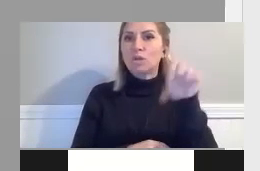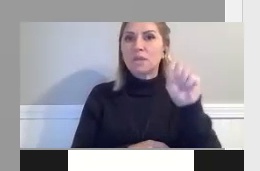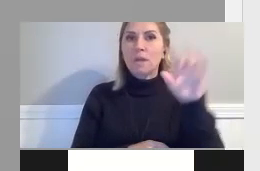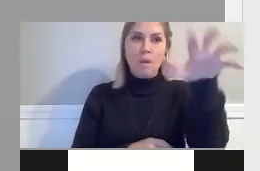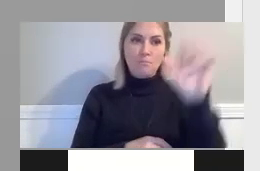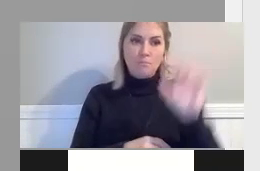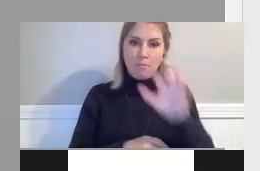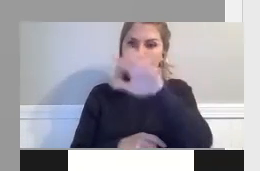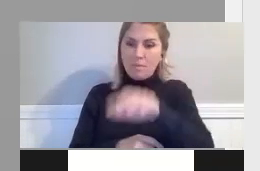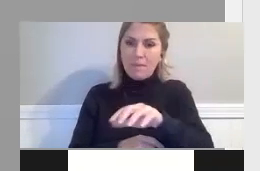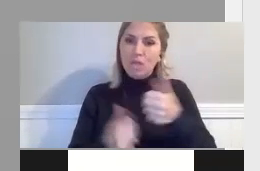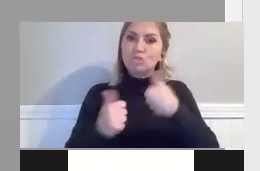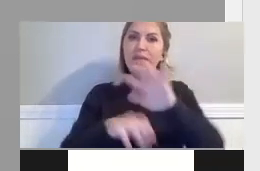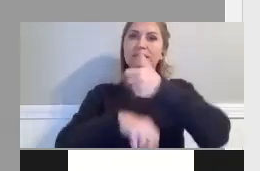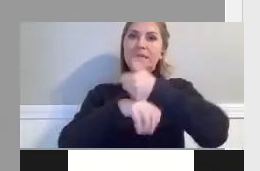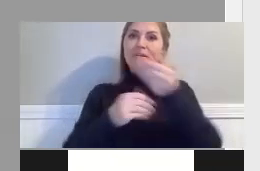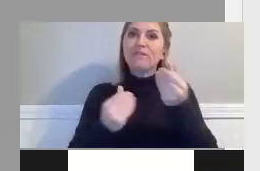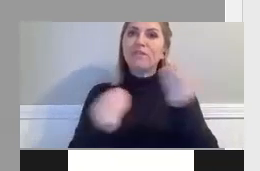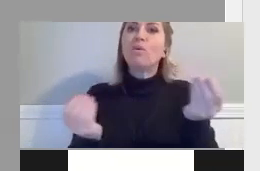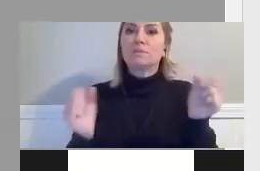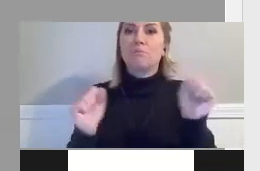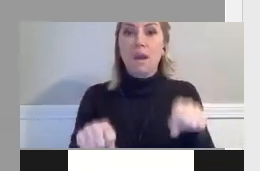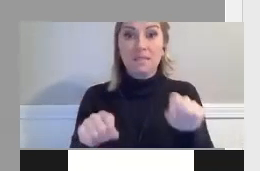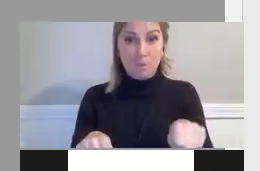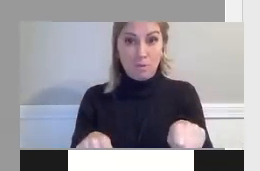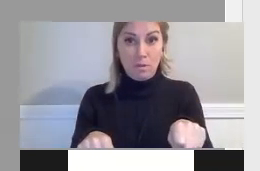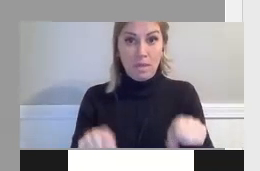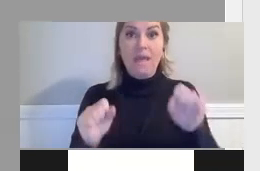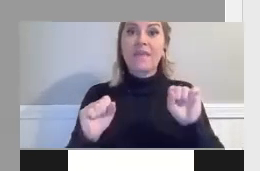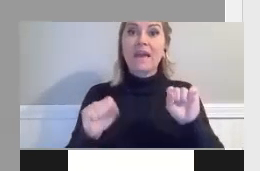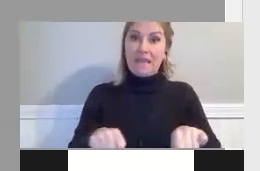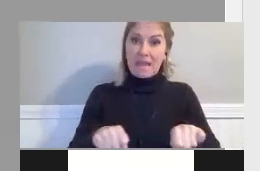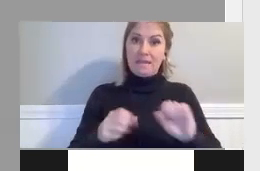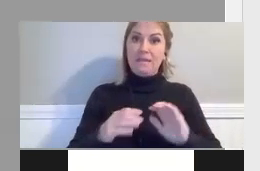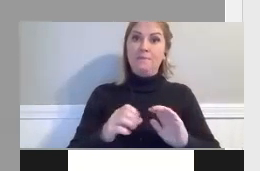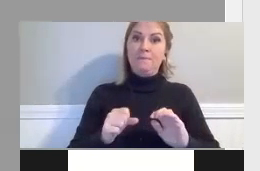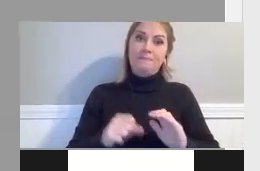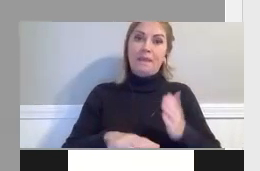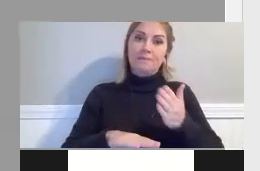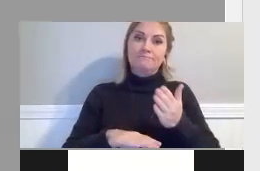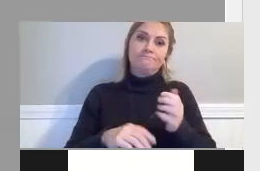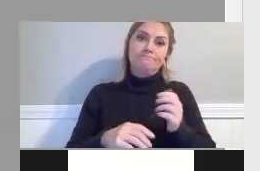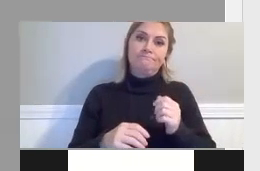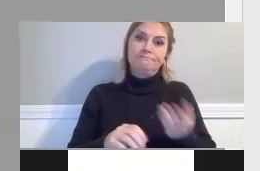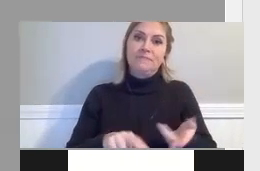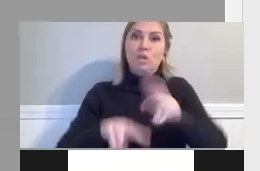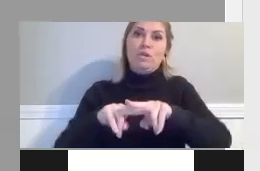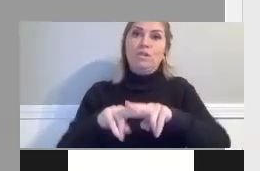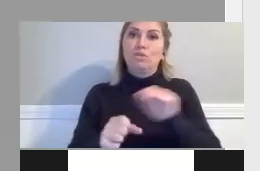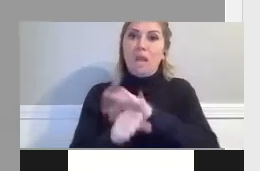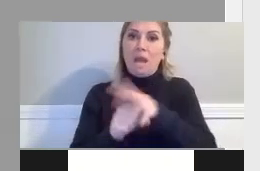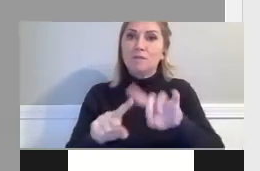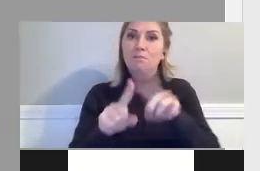few cell phone towers as possible that can increase your coverage, but also reduce your total cost,